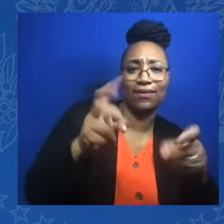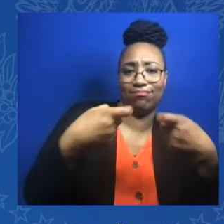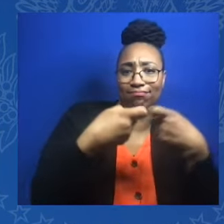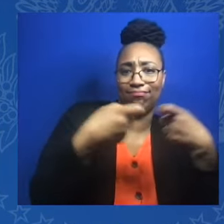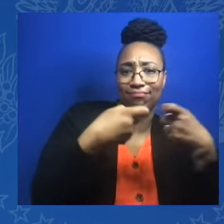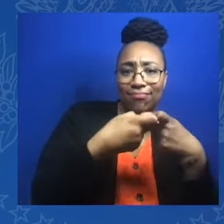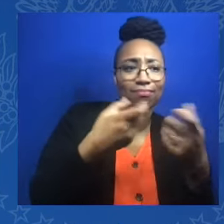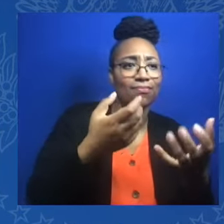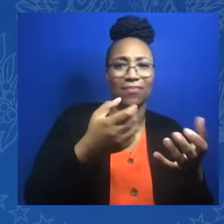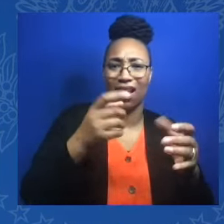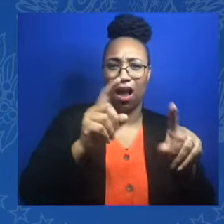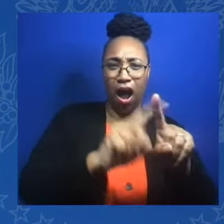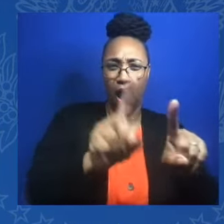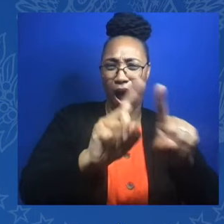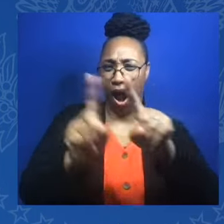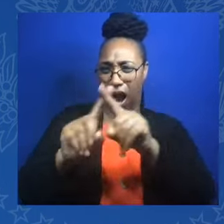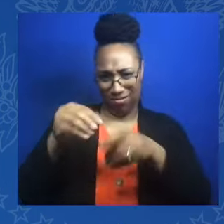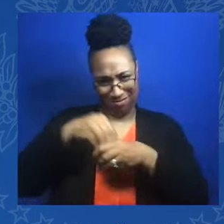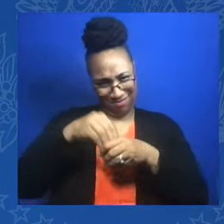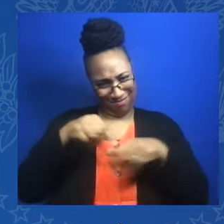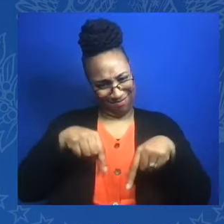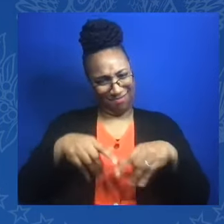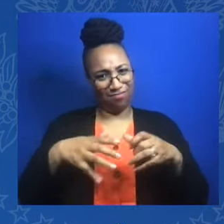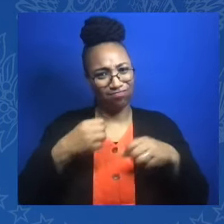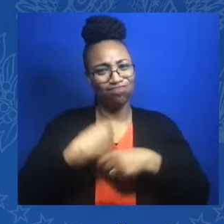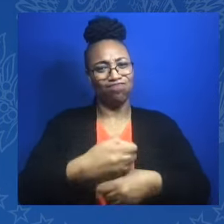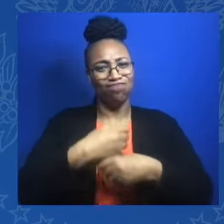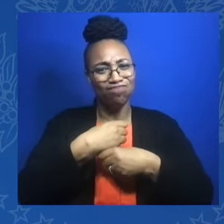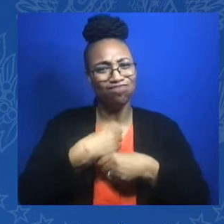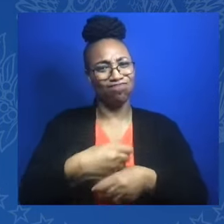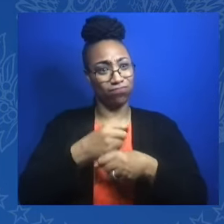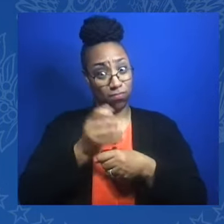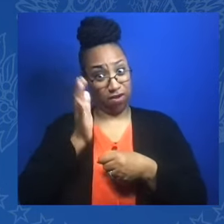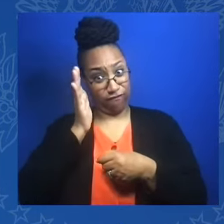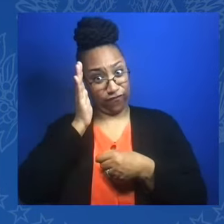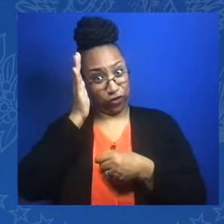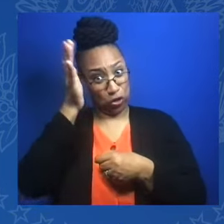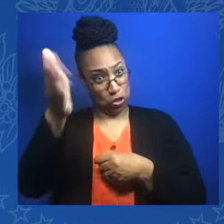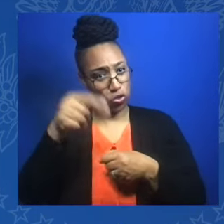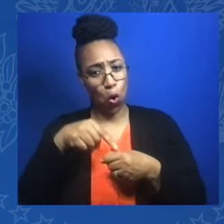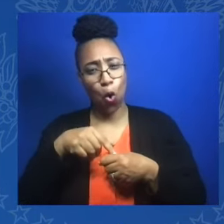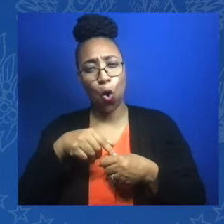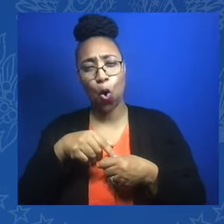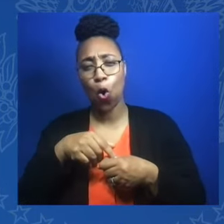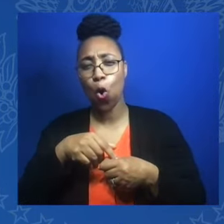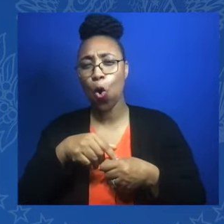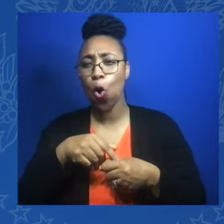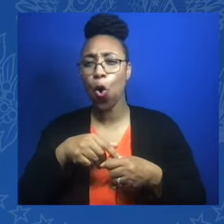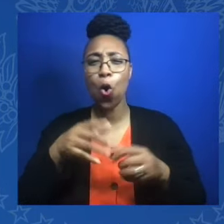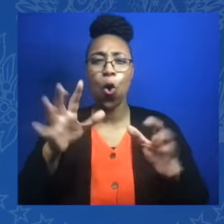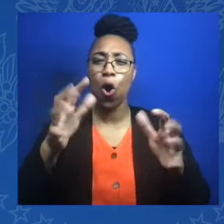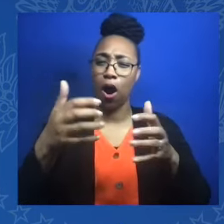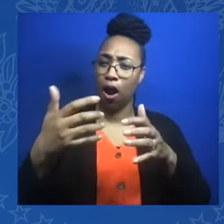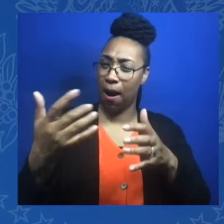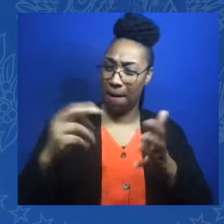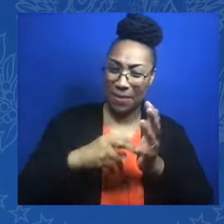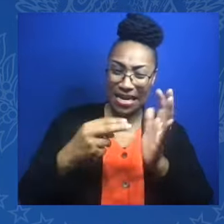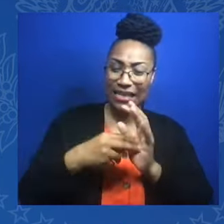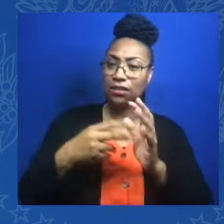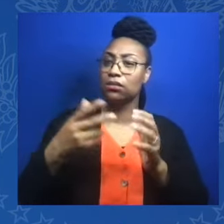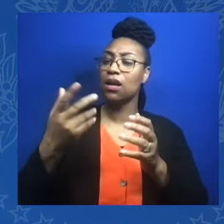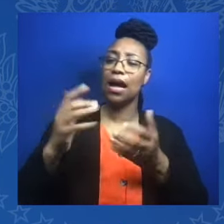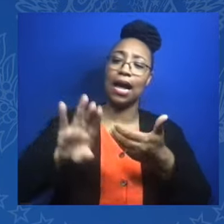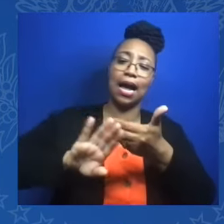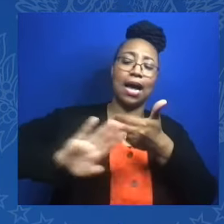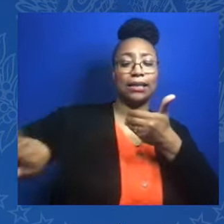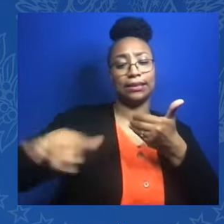is not in conflict with the rights and dignity of workers or meeting our responsibilities addressing the climate crisis, but rather those